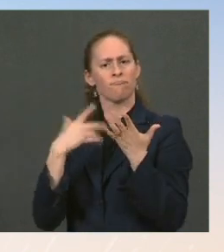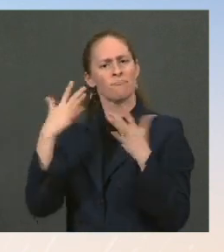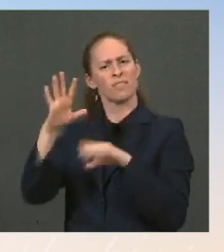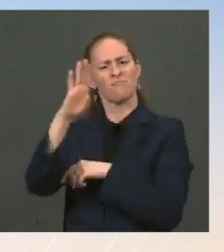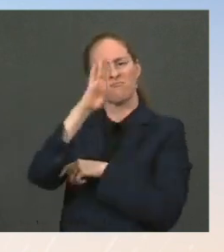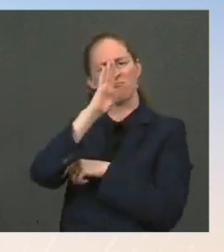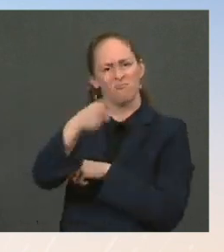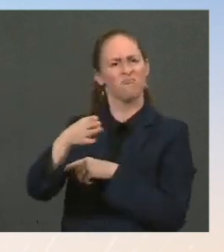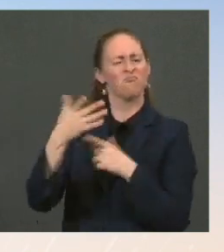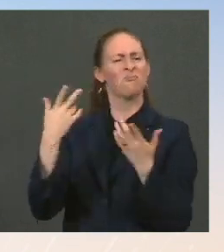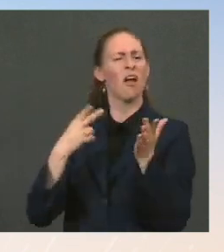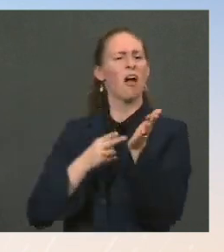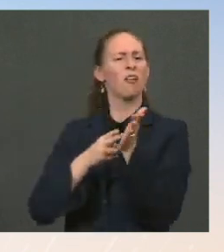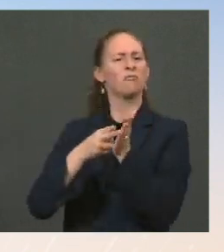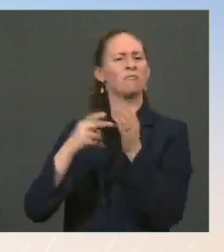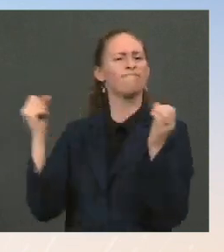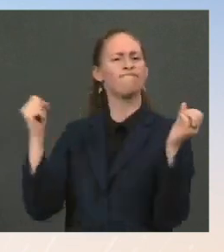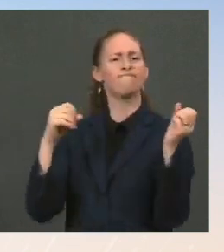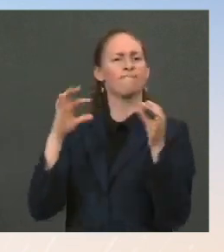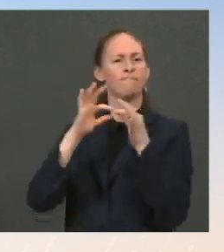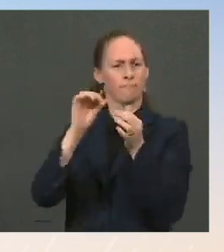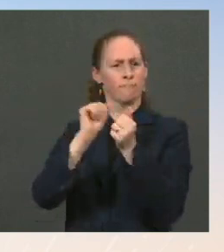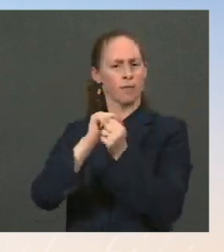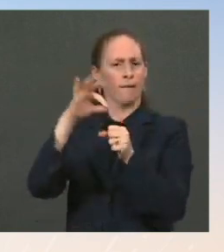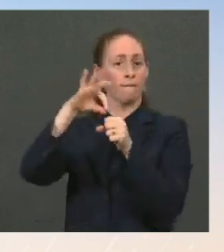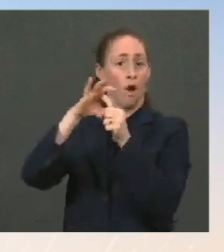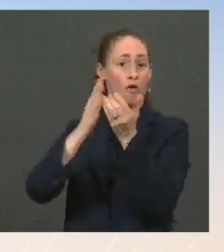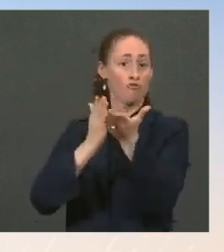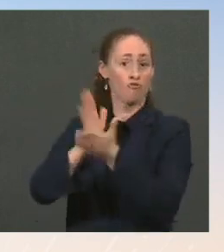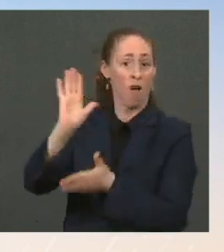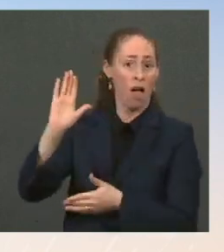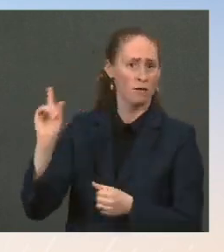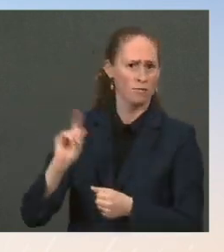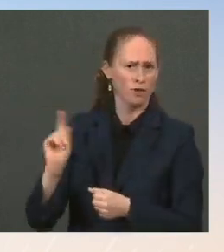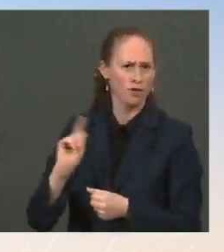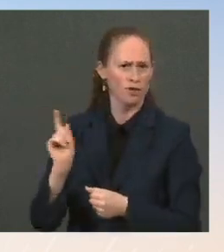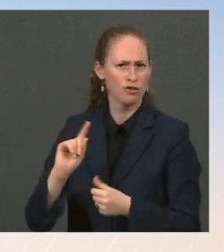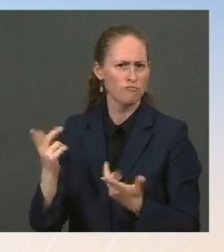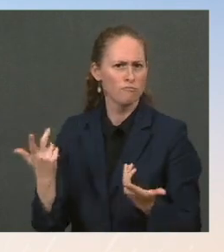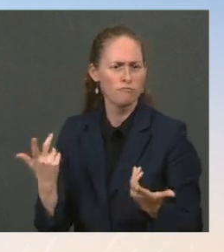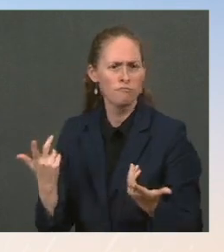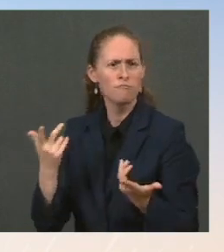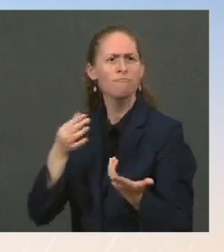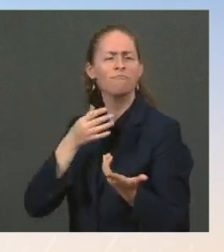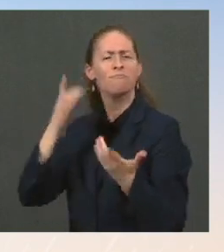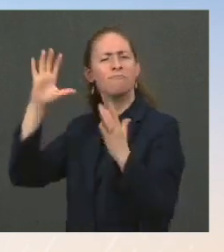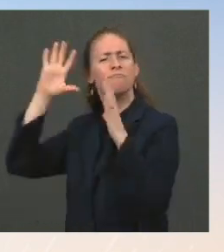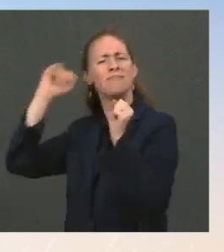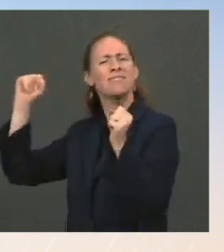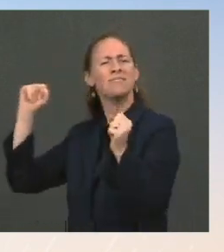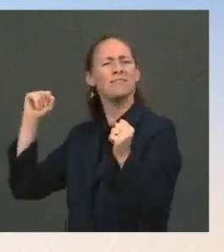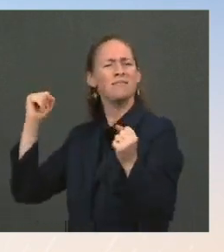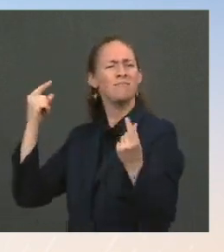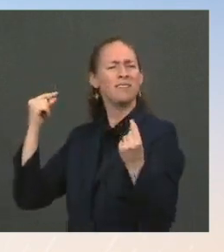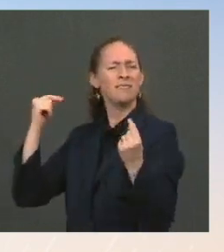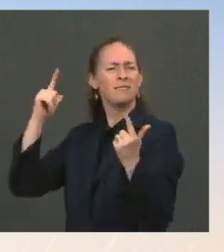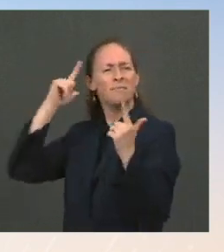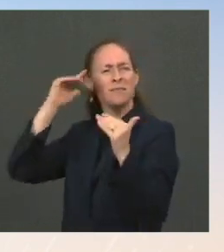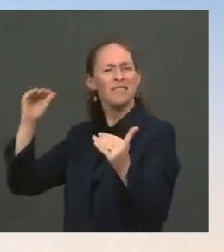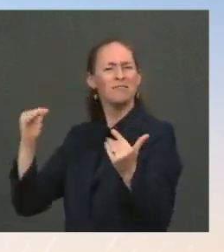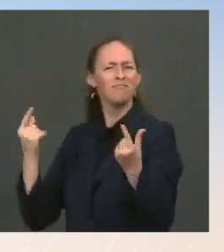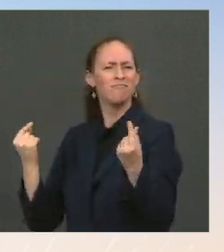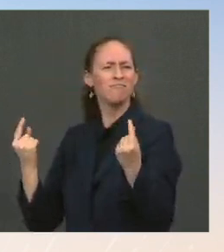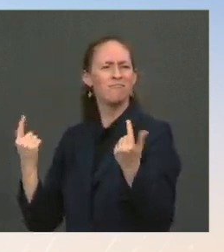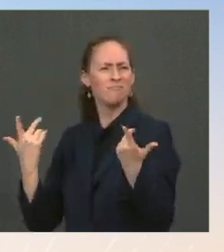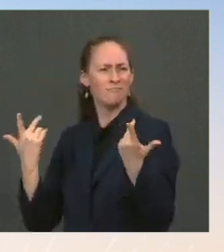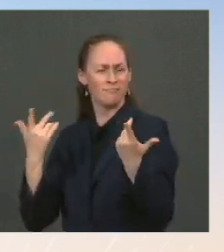issues, particularly voting rights. Mm-hmm. What is the president expecting when it comes to dealing with the